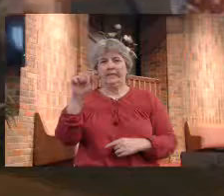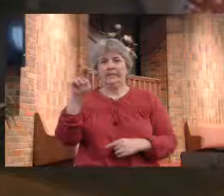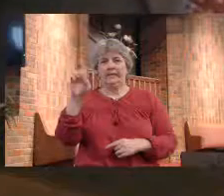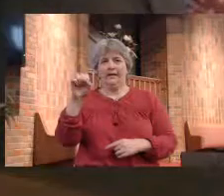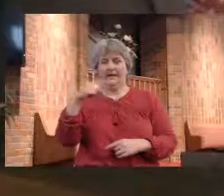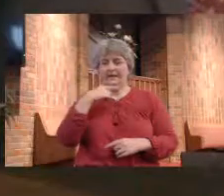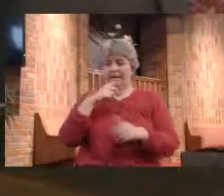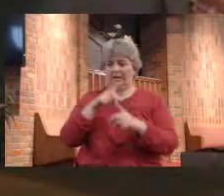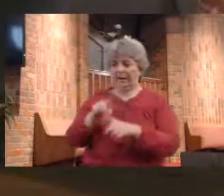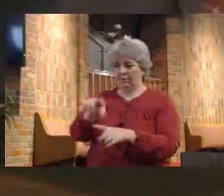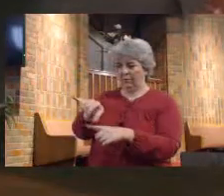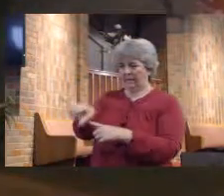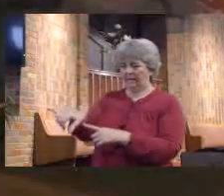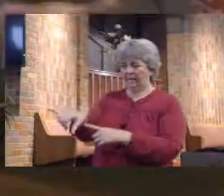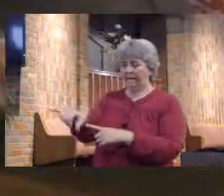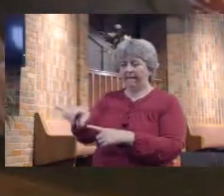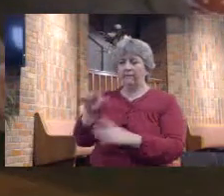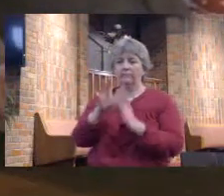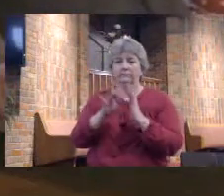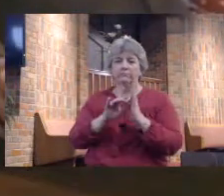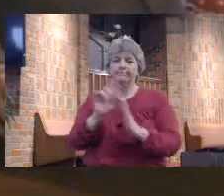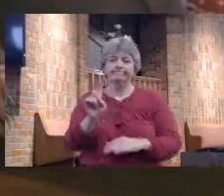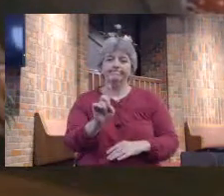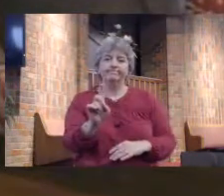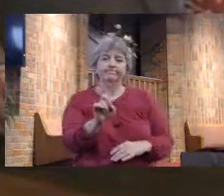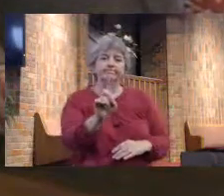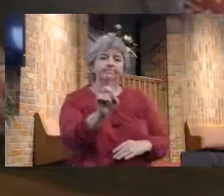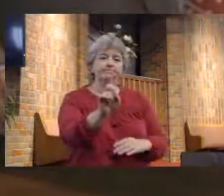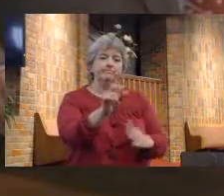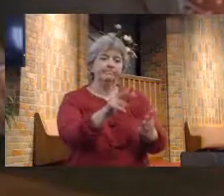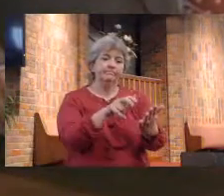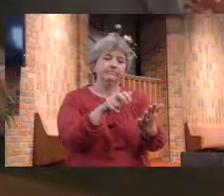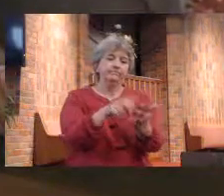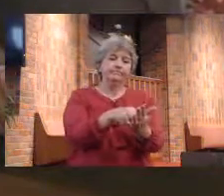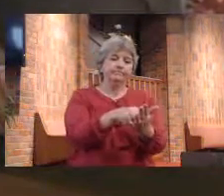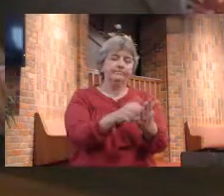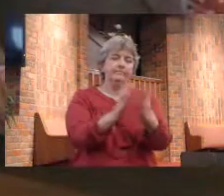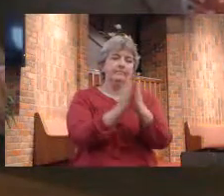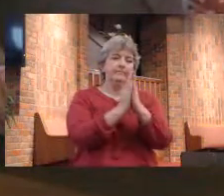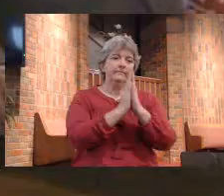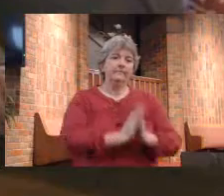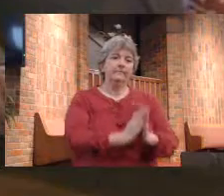And says, and he went a little farther and there he prayed.